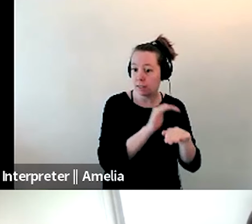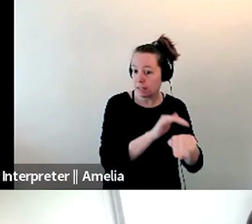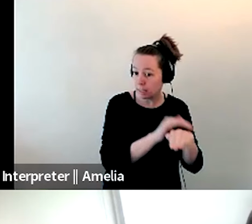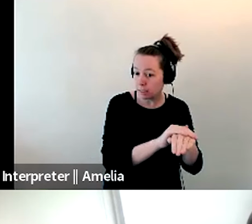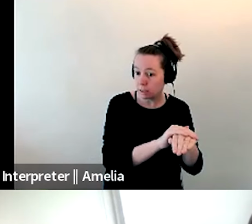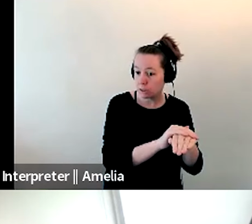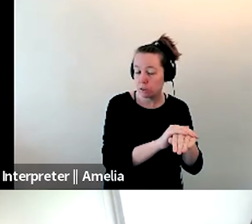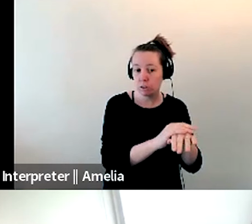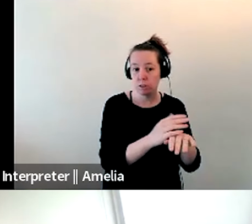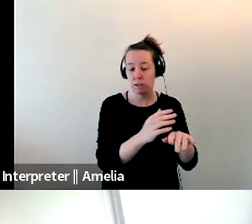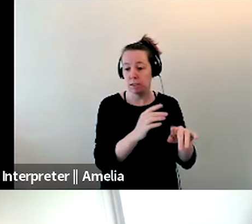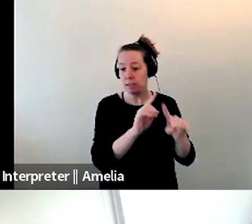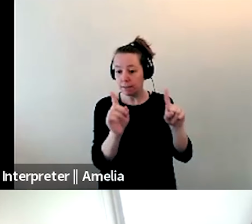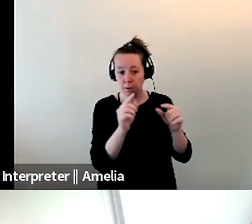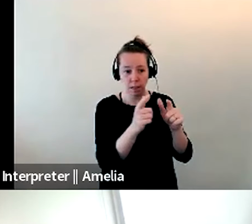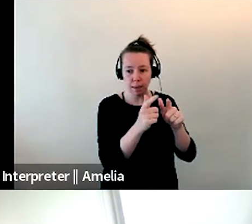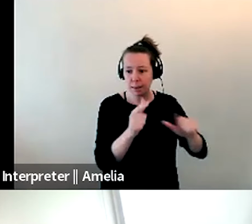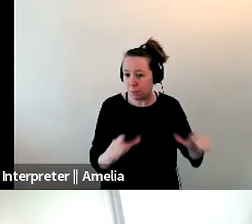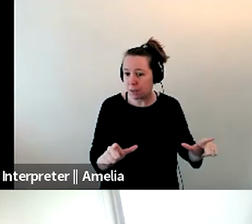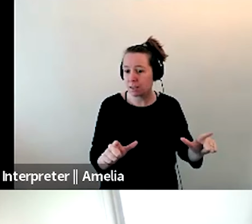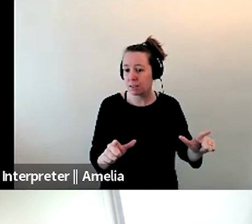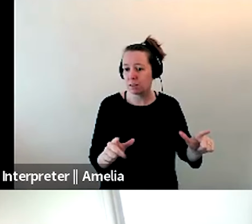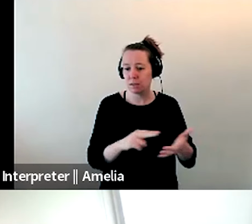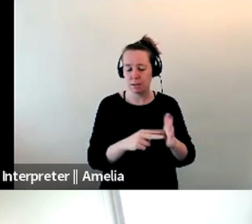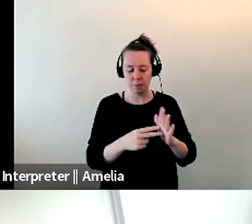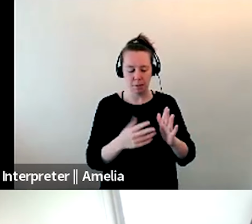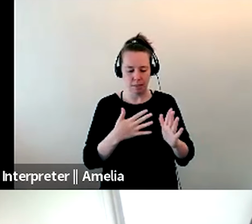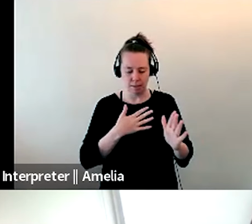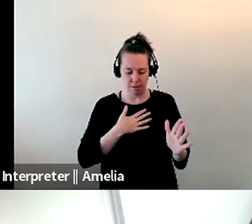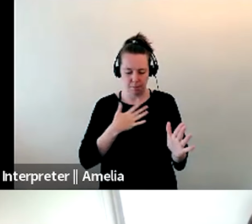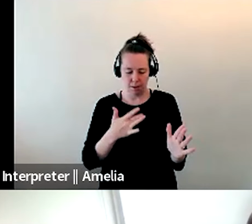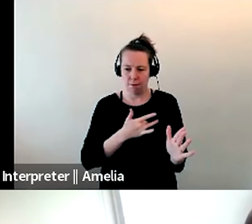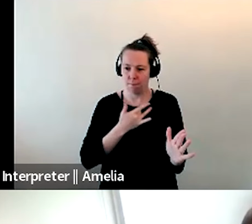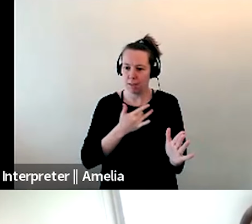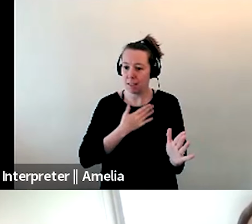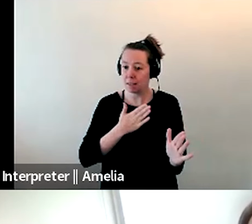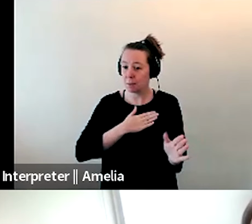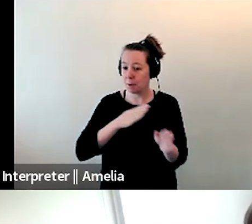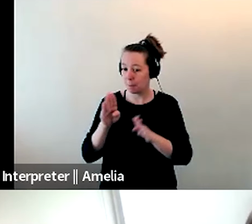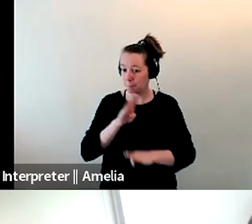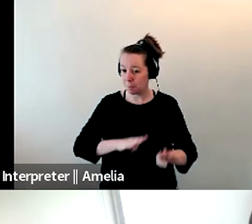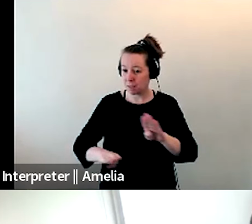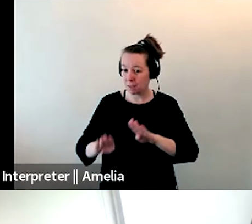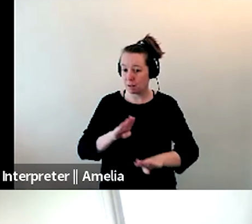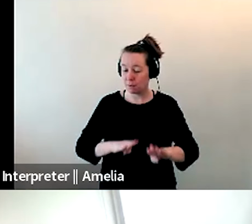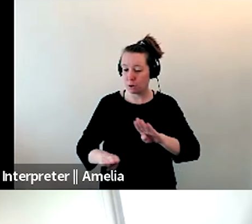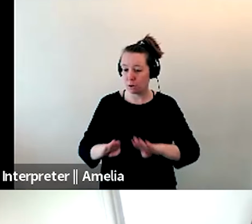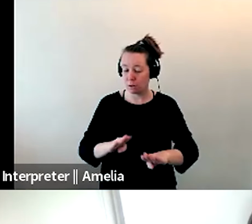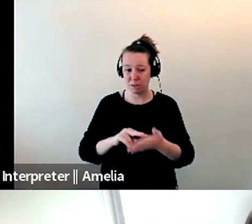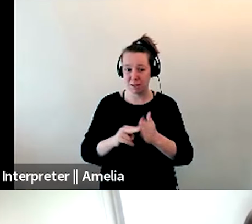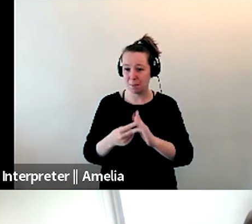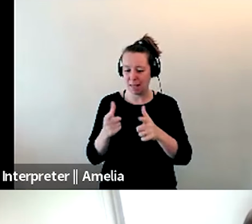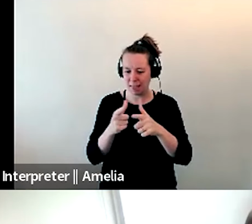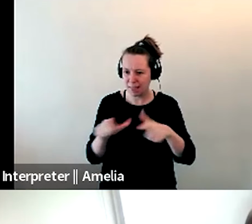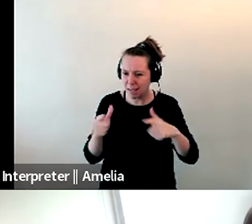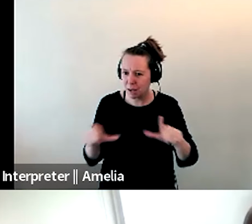industry, learn about how I would feel and behave in the workplace, and change my position,